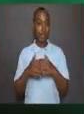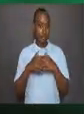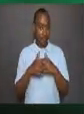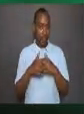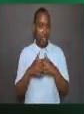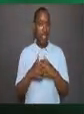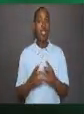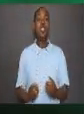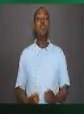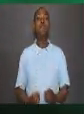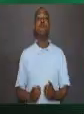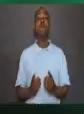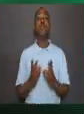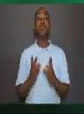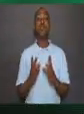is complete.